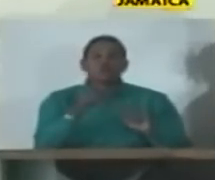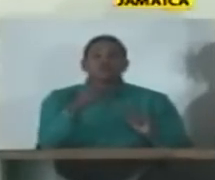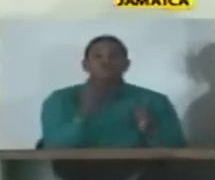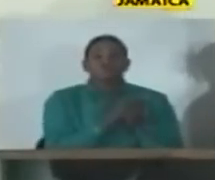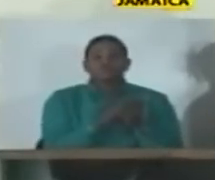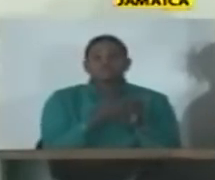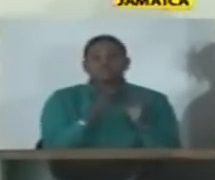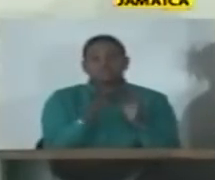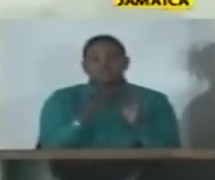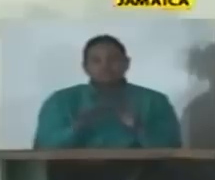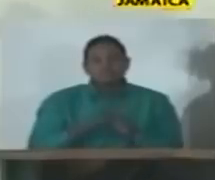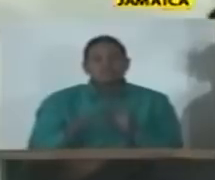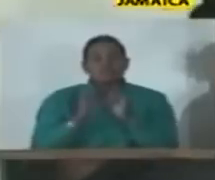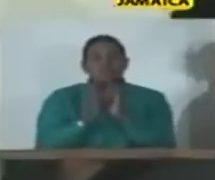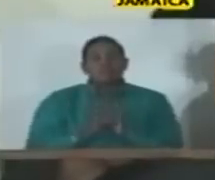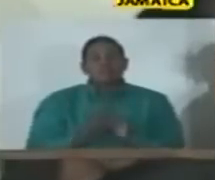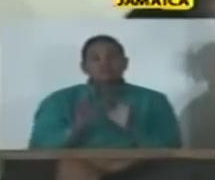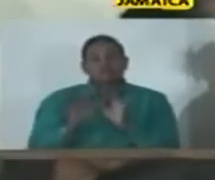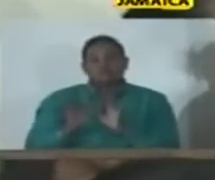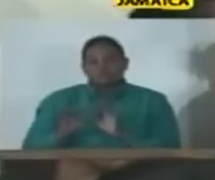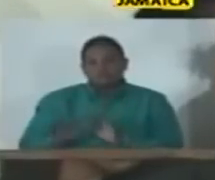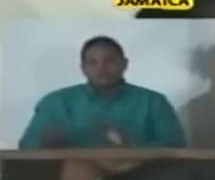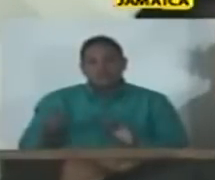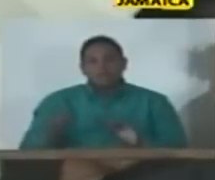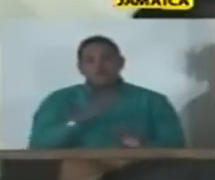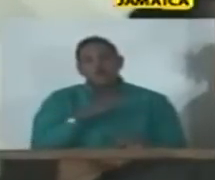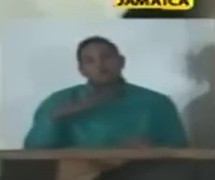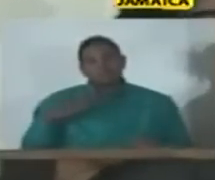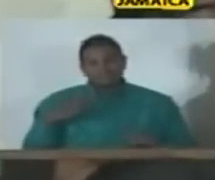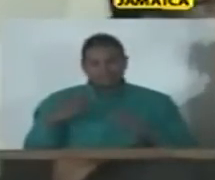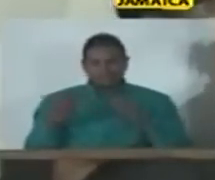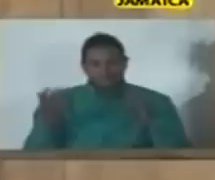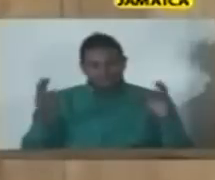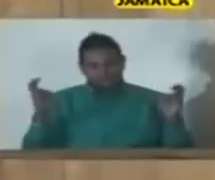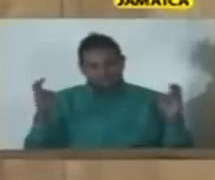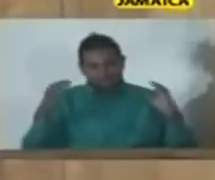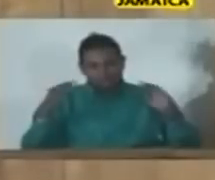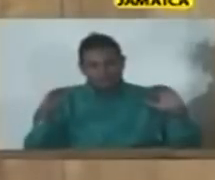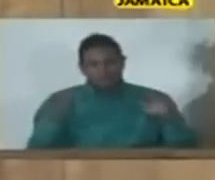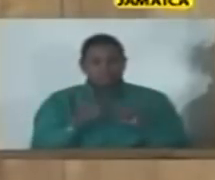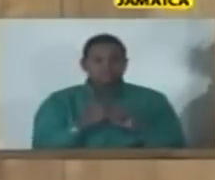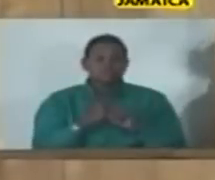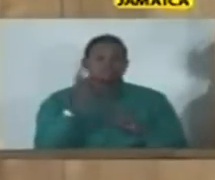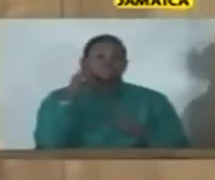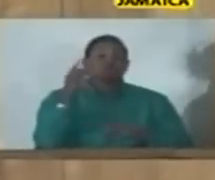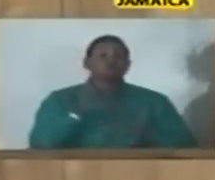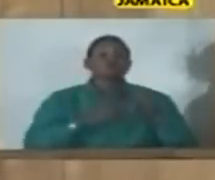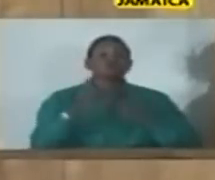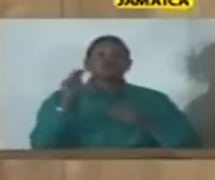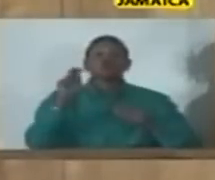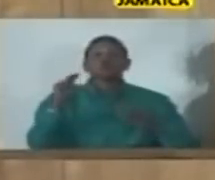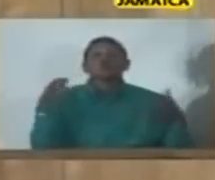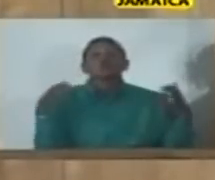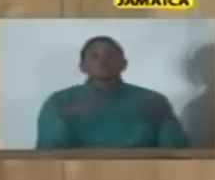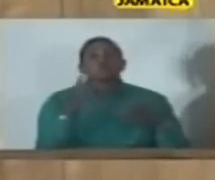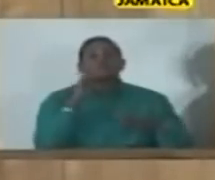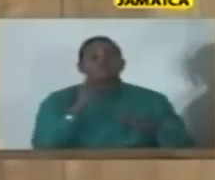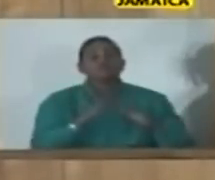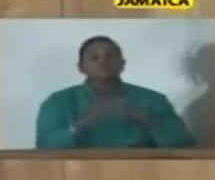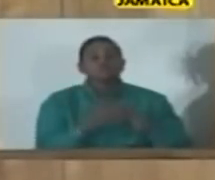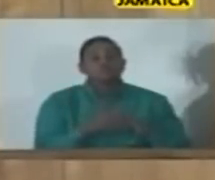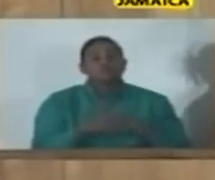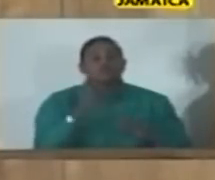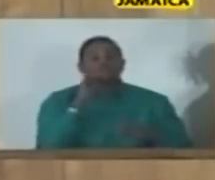committee to address that. But on behalf of the trade union movement of Jamaica, on behalf of the trade union movement